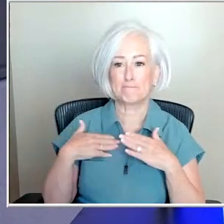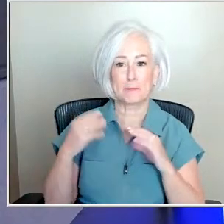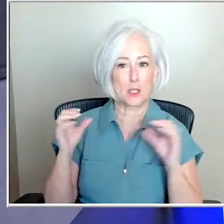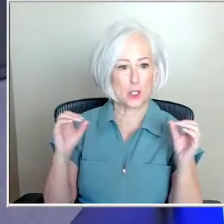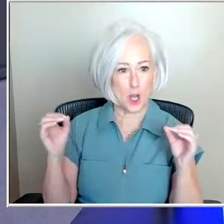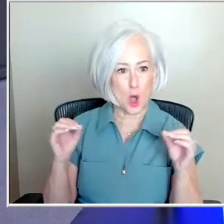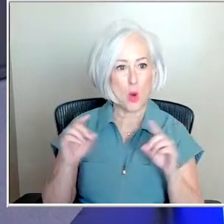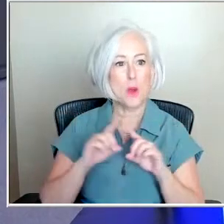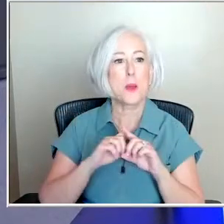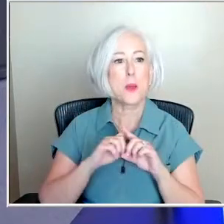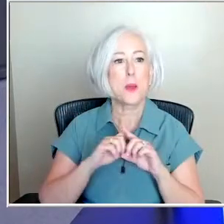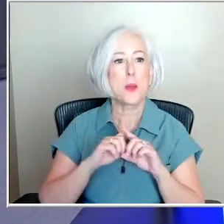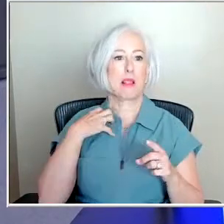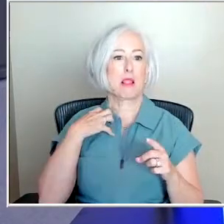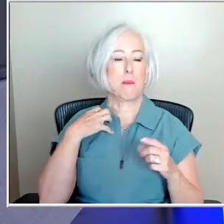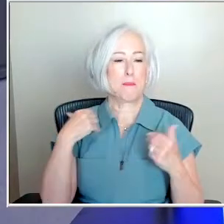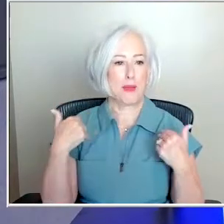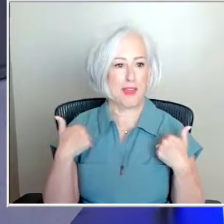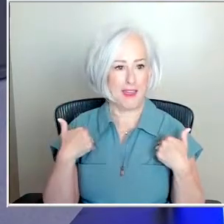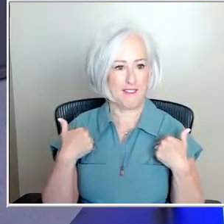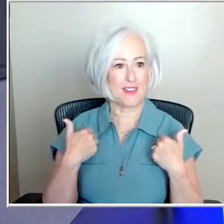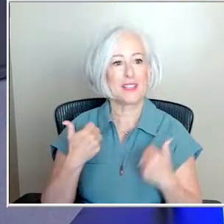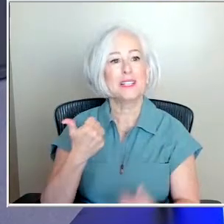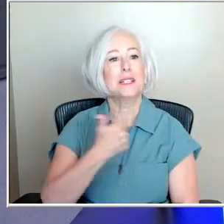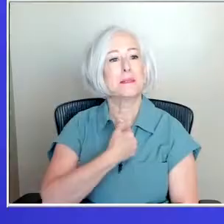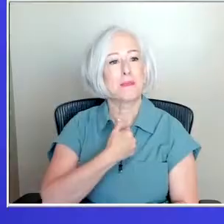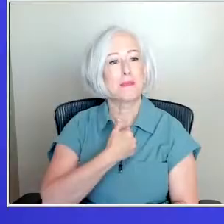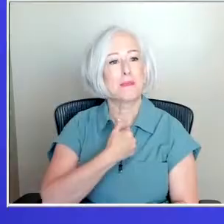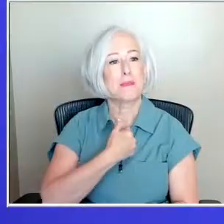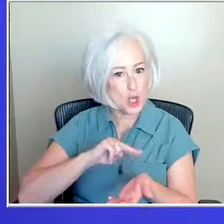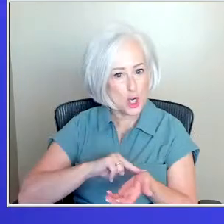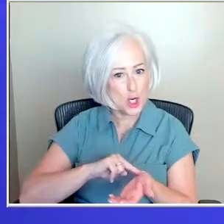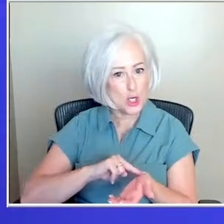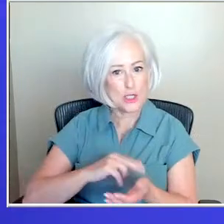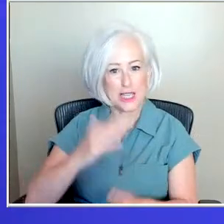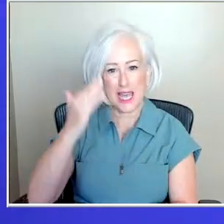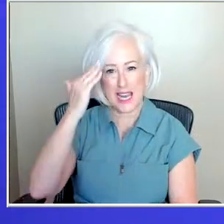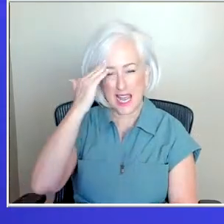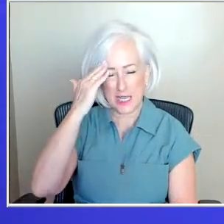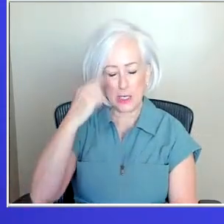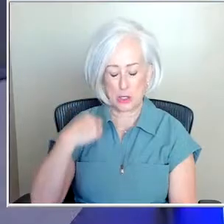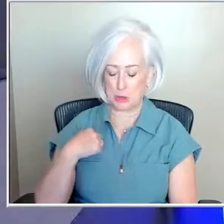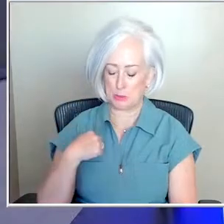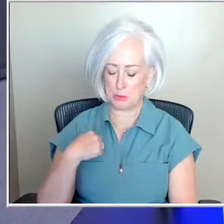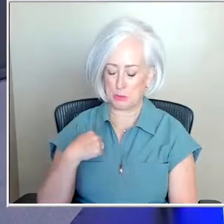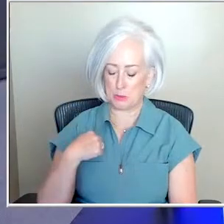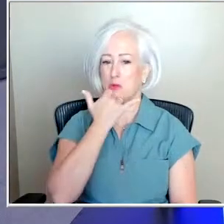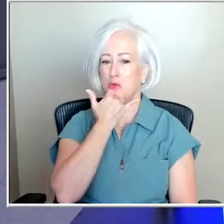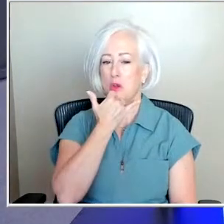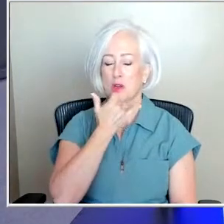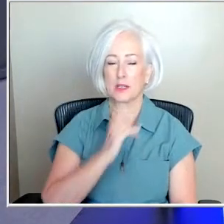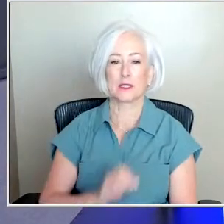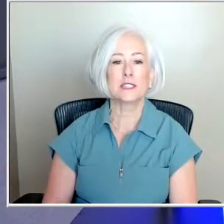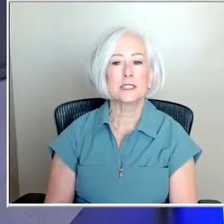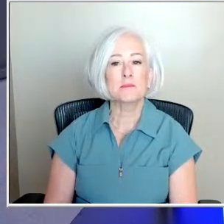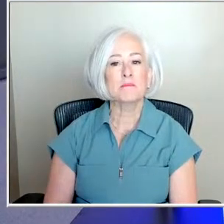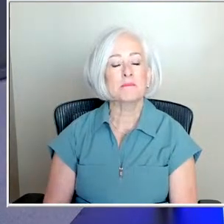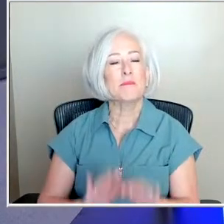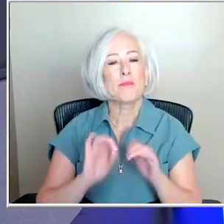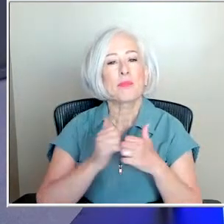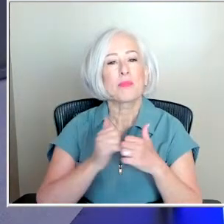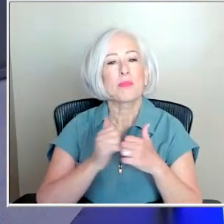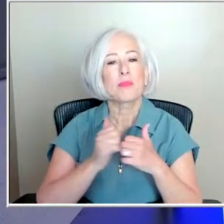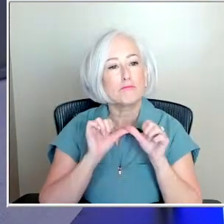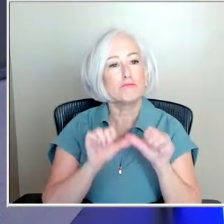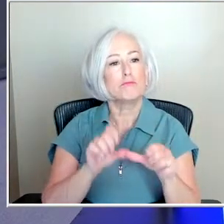knew was something not was there. wrong. Shouldn't- I'm a nurse shouldn't be there. myself and just knew something was up. So how long did this go on until you realized you